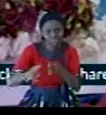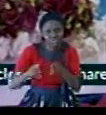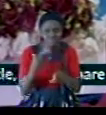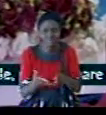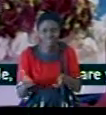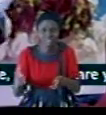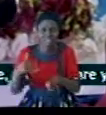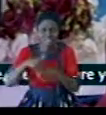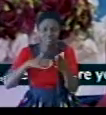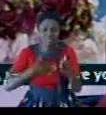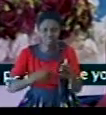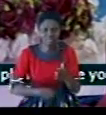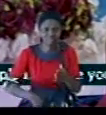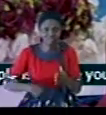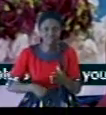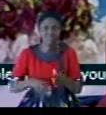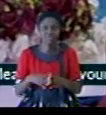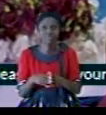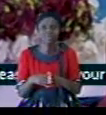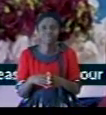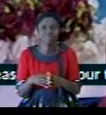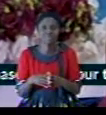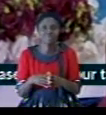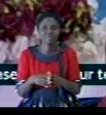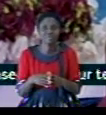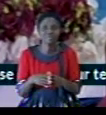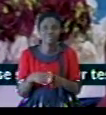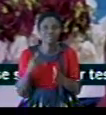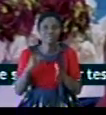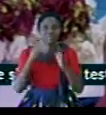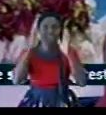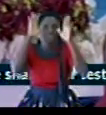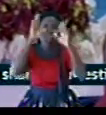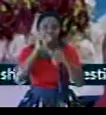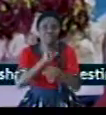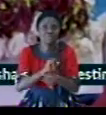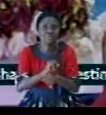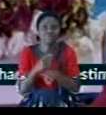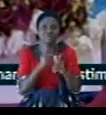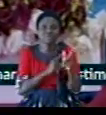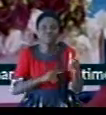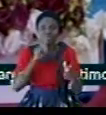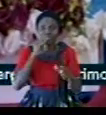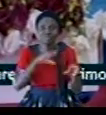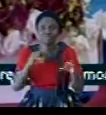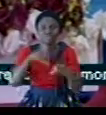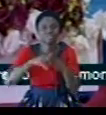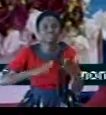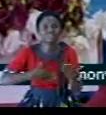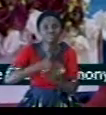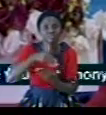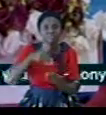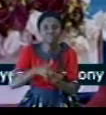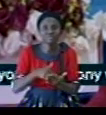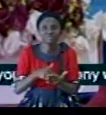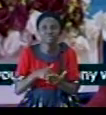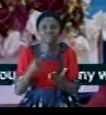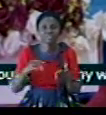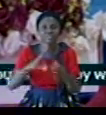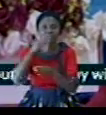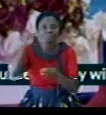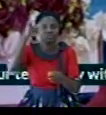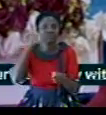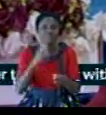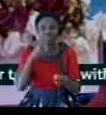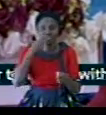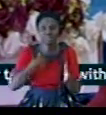two. But I'm still rejoicing with the miracle the Lord is doing in our midst. So the Spirit told me that, go and